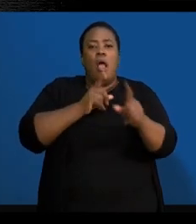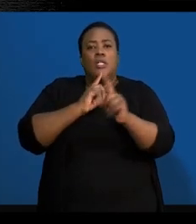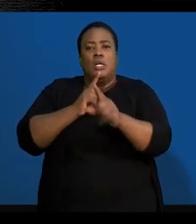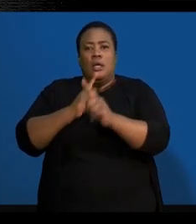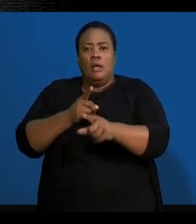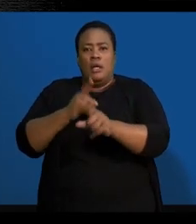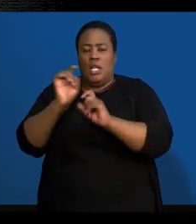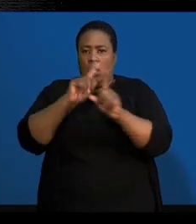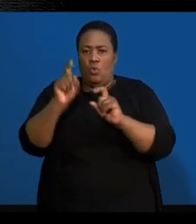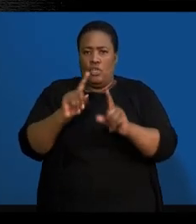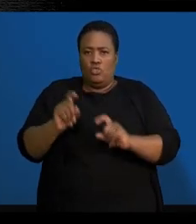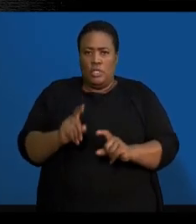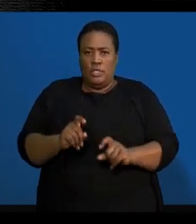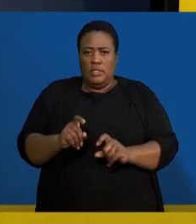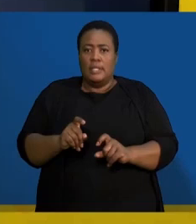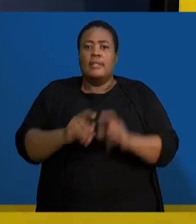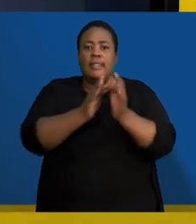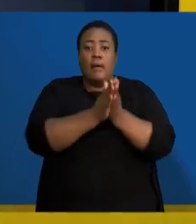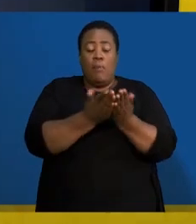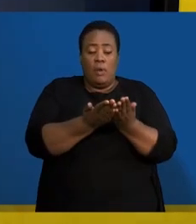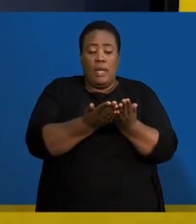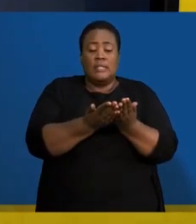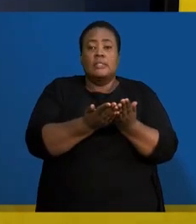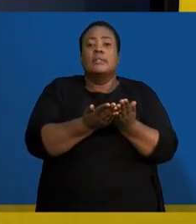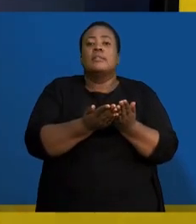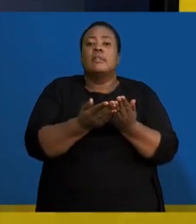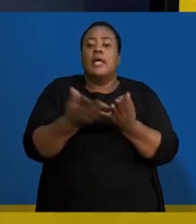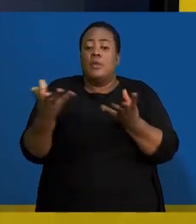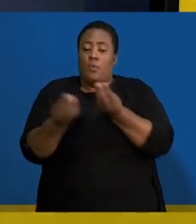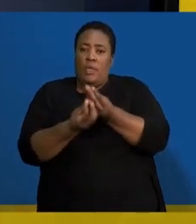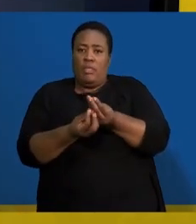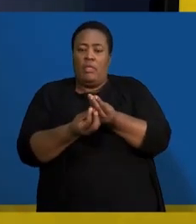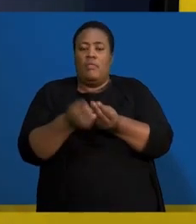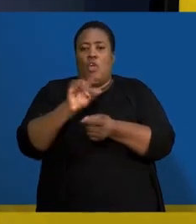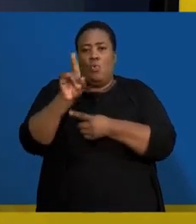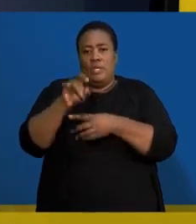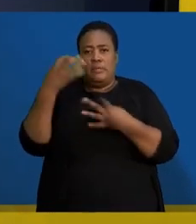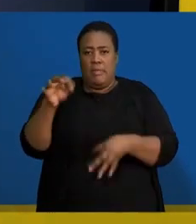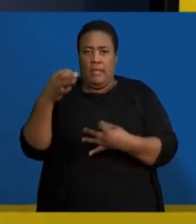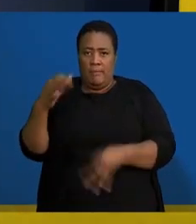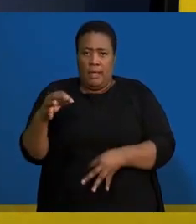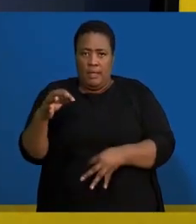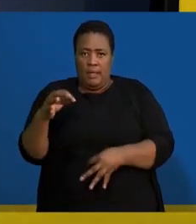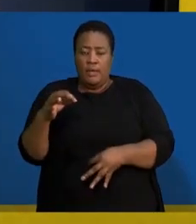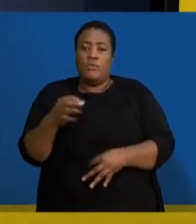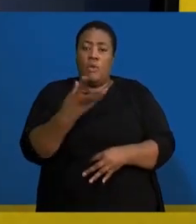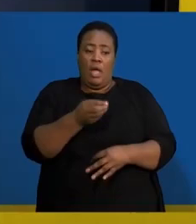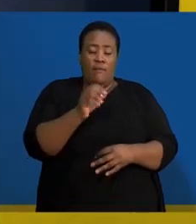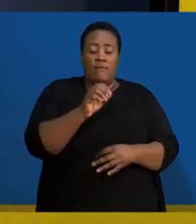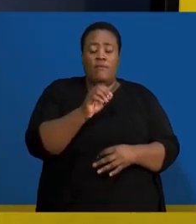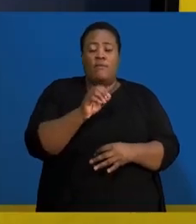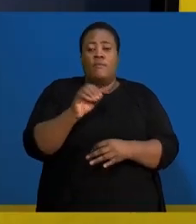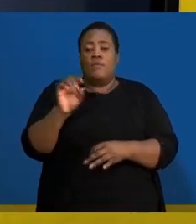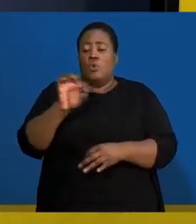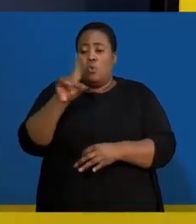addendum. That is the source booklet that will come with the question paper. So you will have a question paper and then you will have the